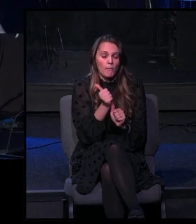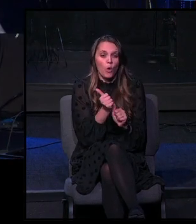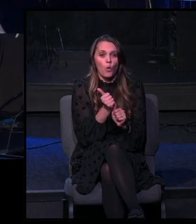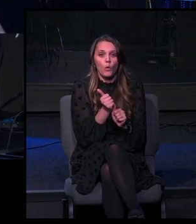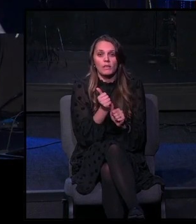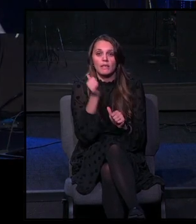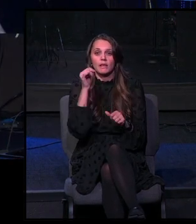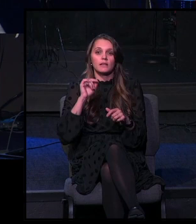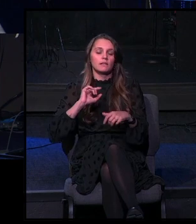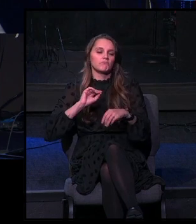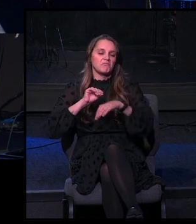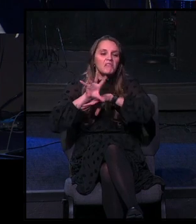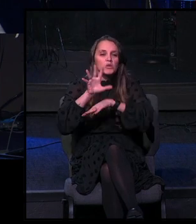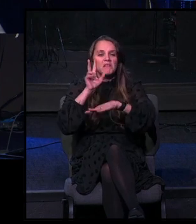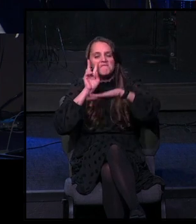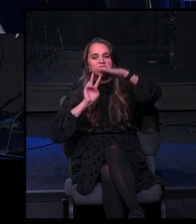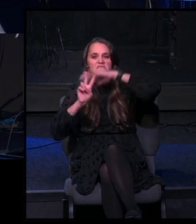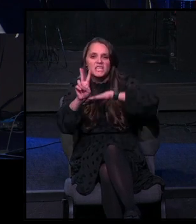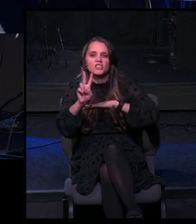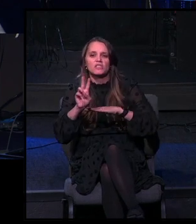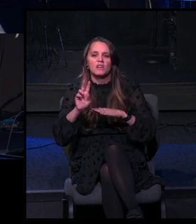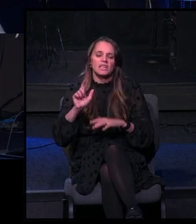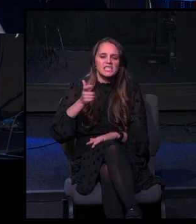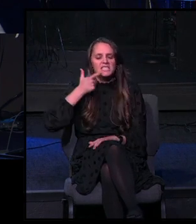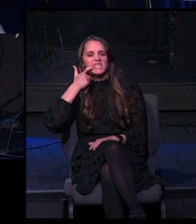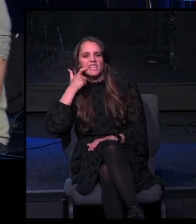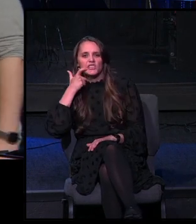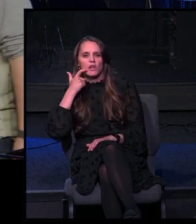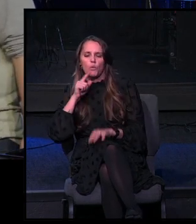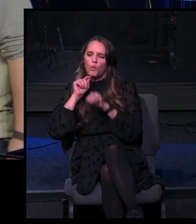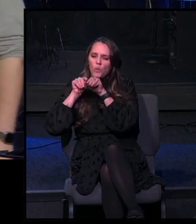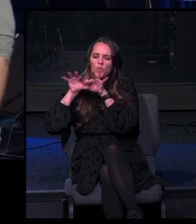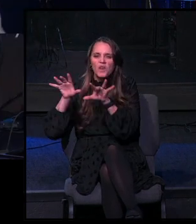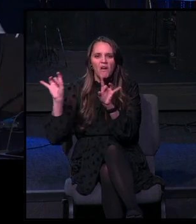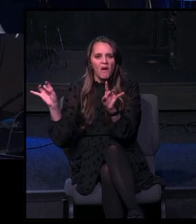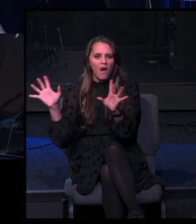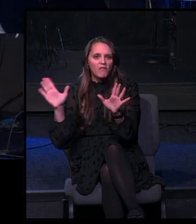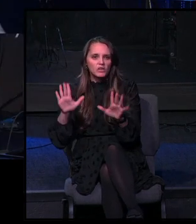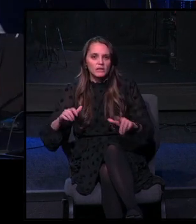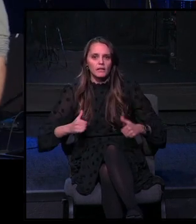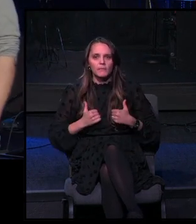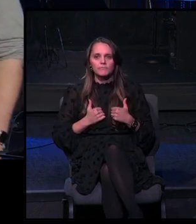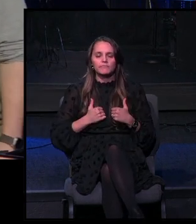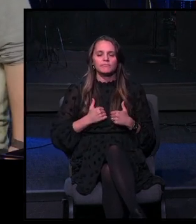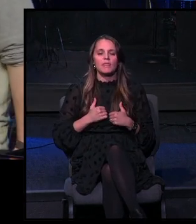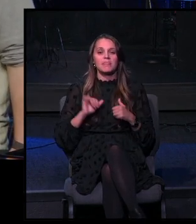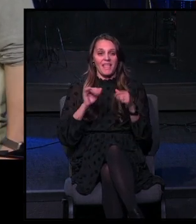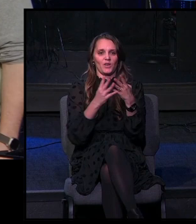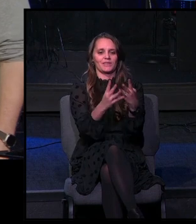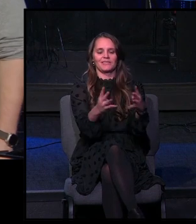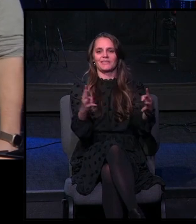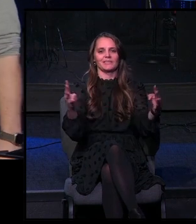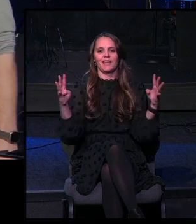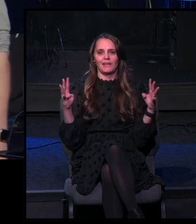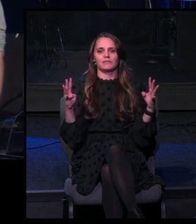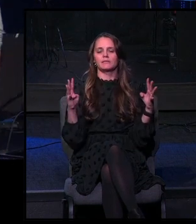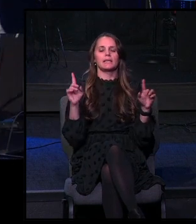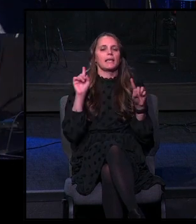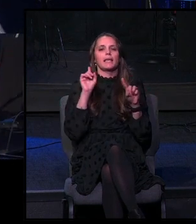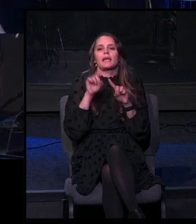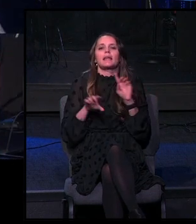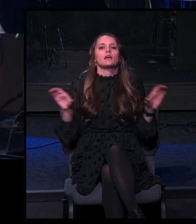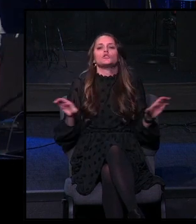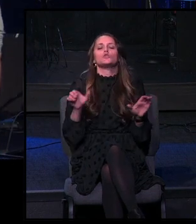pain, where addictions wreak havoc on lives, this place, the gates of Hades, they can't do anything about my church.